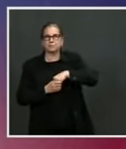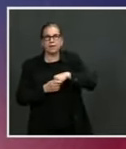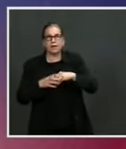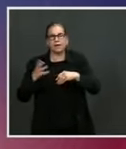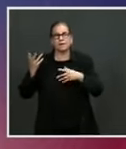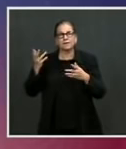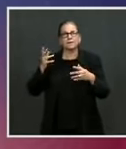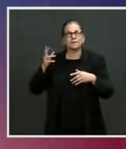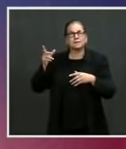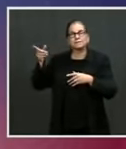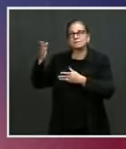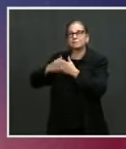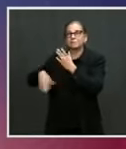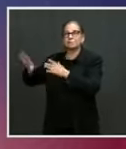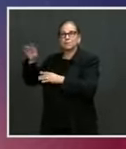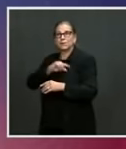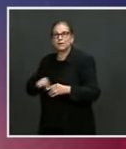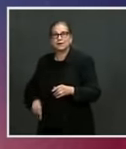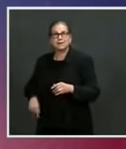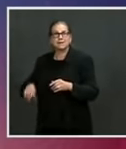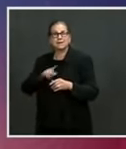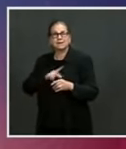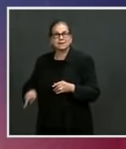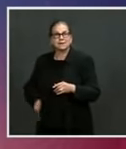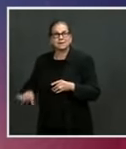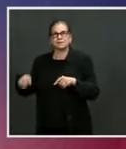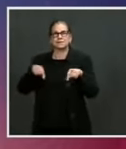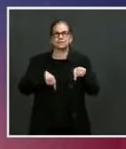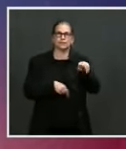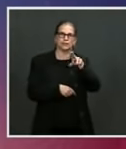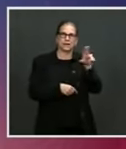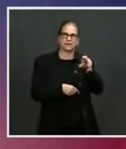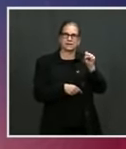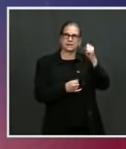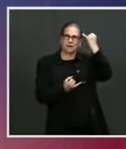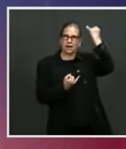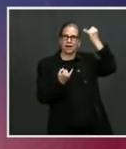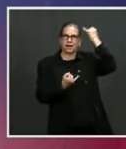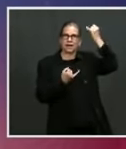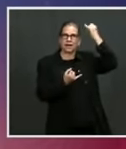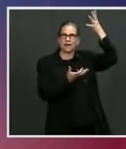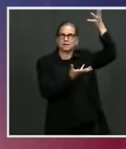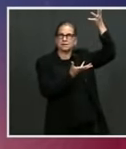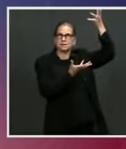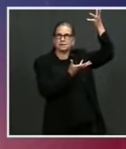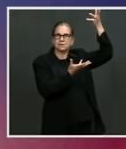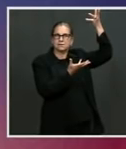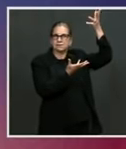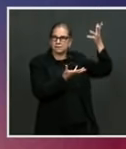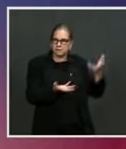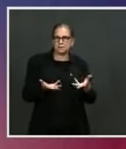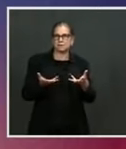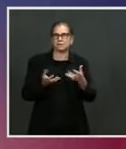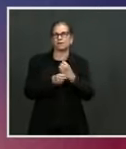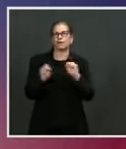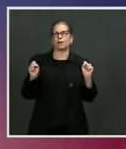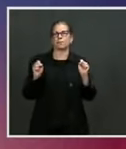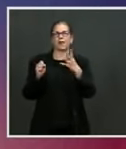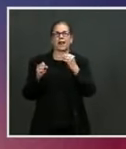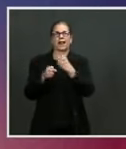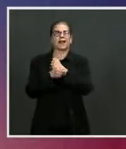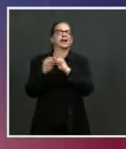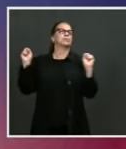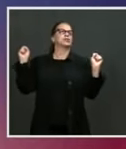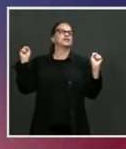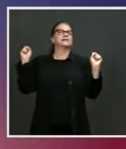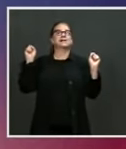liberty, an opportunity for all. We've never fully realized that aspiration of our founding,